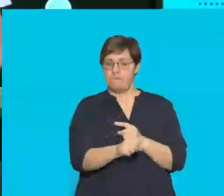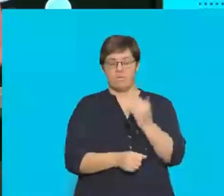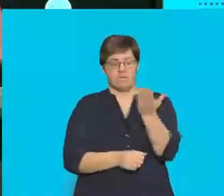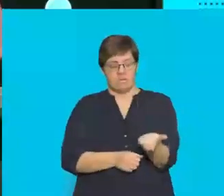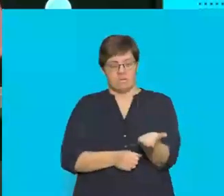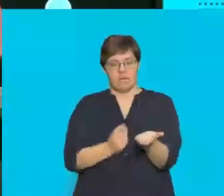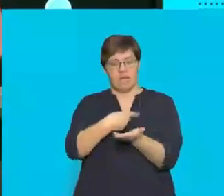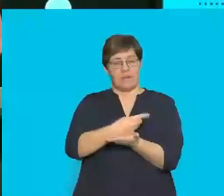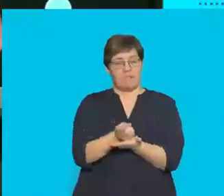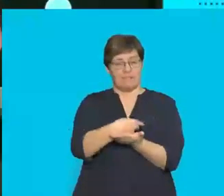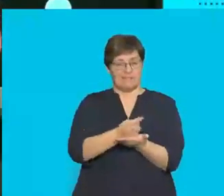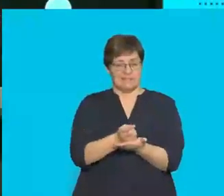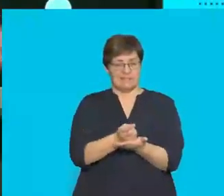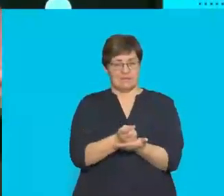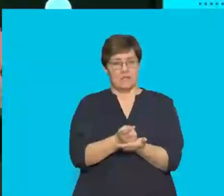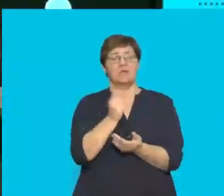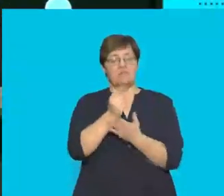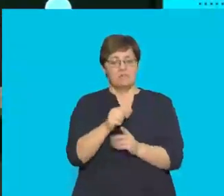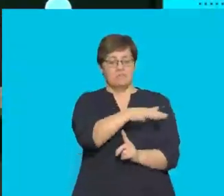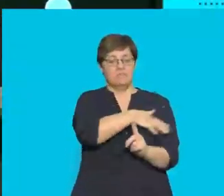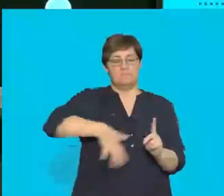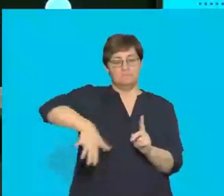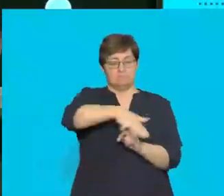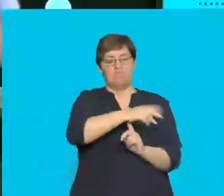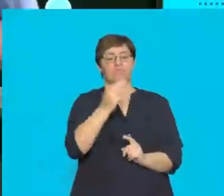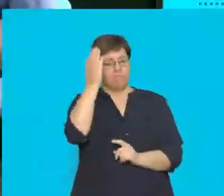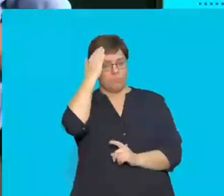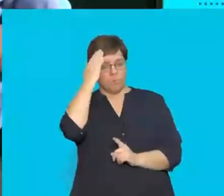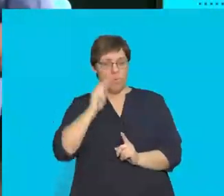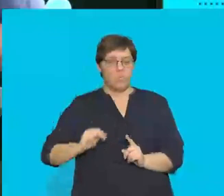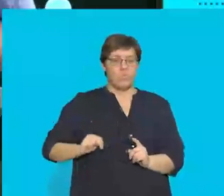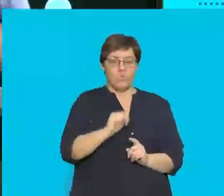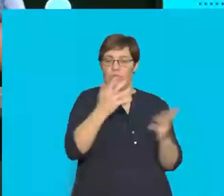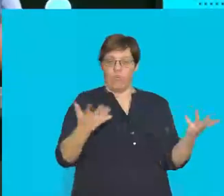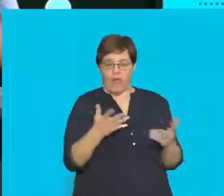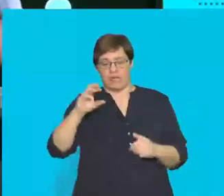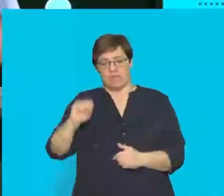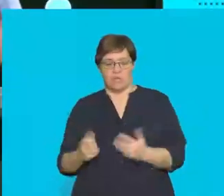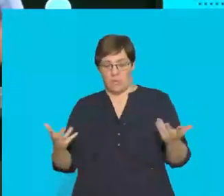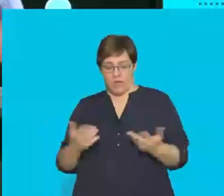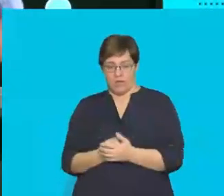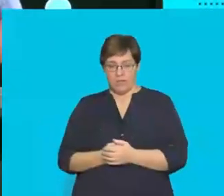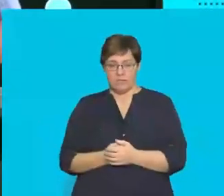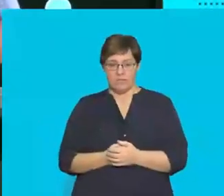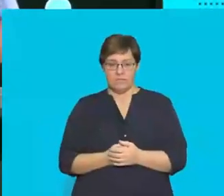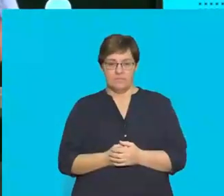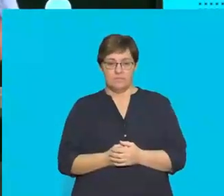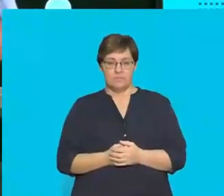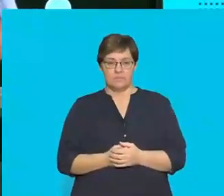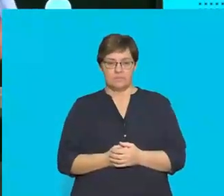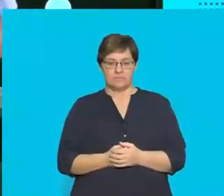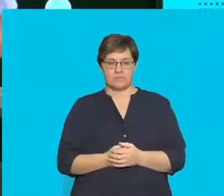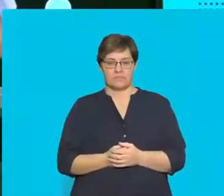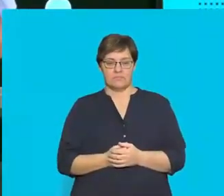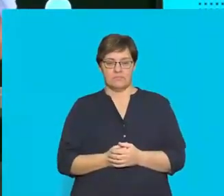compass inside a magnetic field to give us the direction. If the compass points away, we're saying it's the field lines